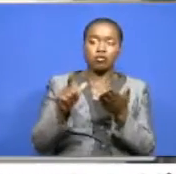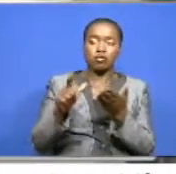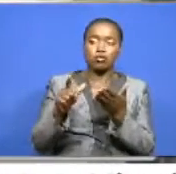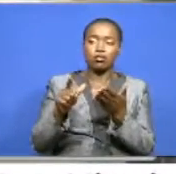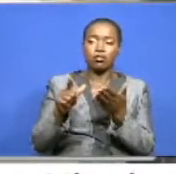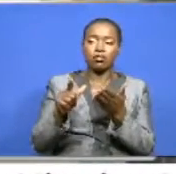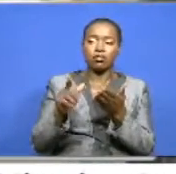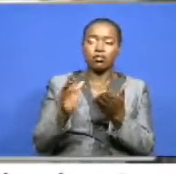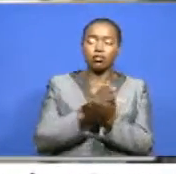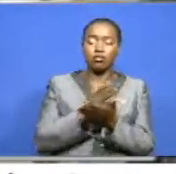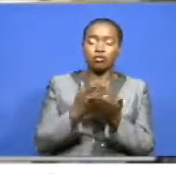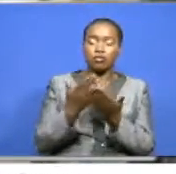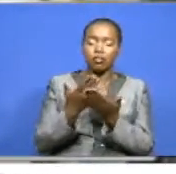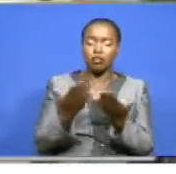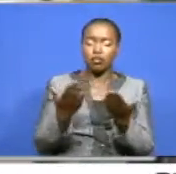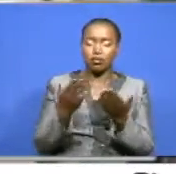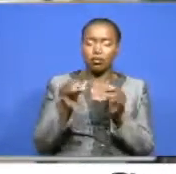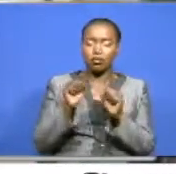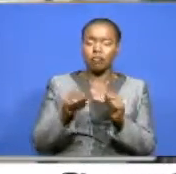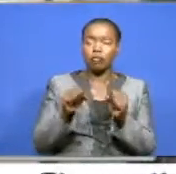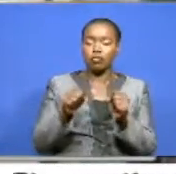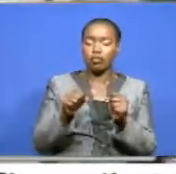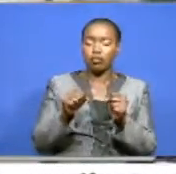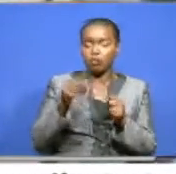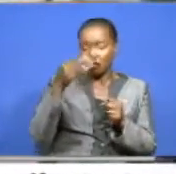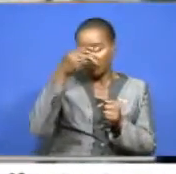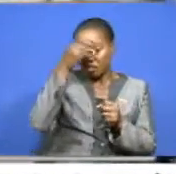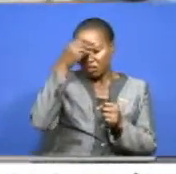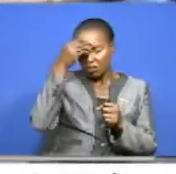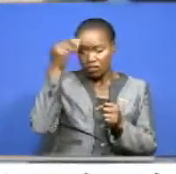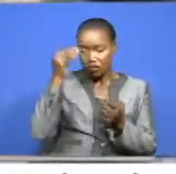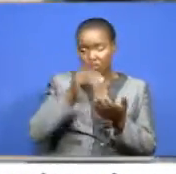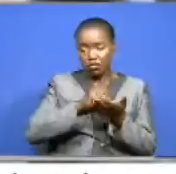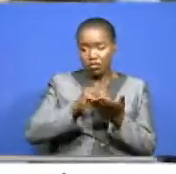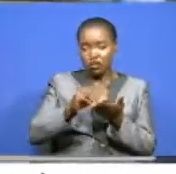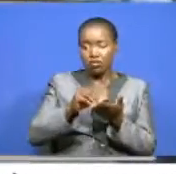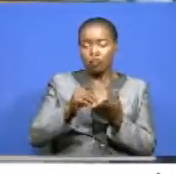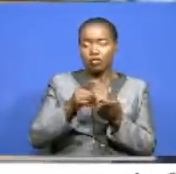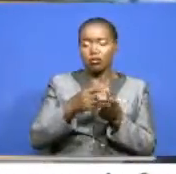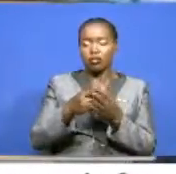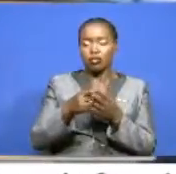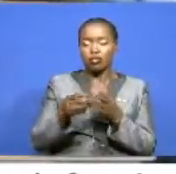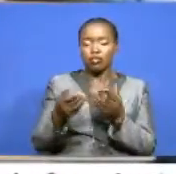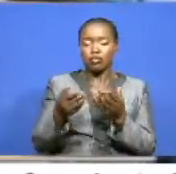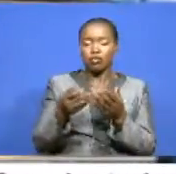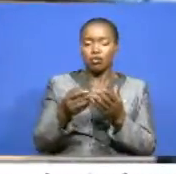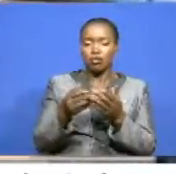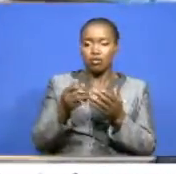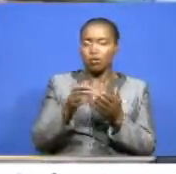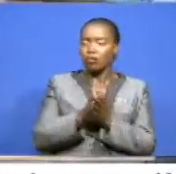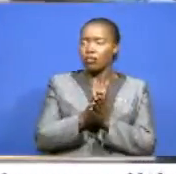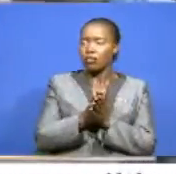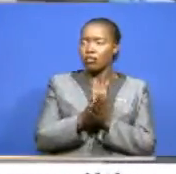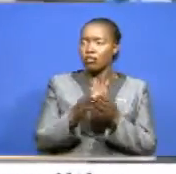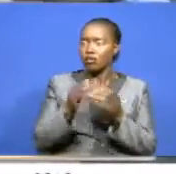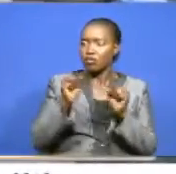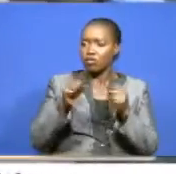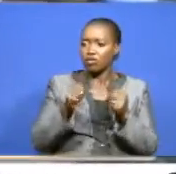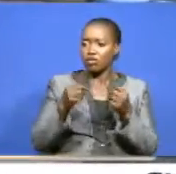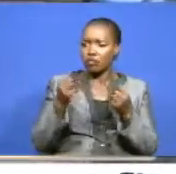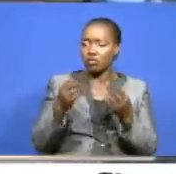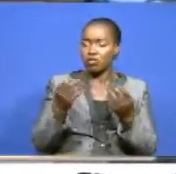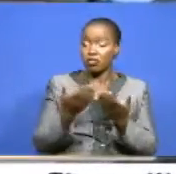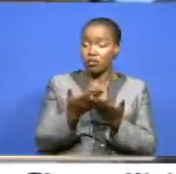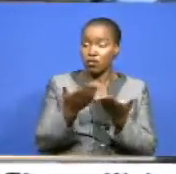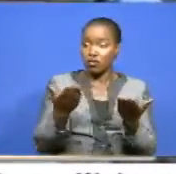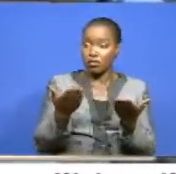some things that will be omitted, but it will be catered for thereafter. But those agree with the majority that has been put in